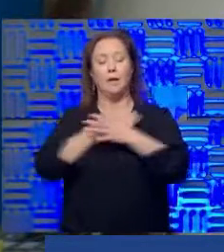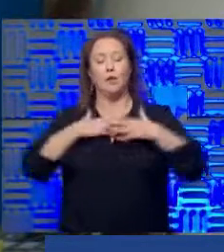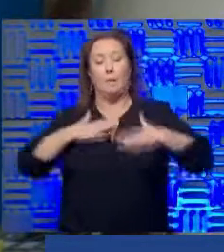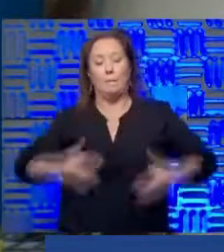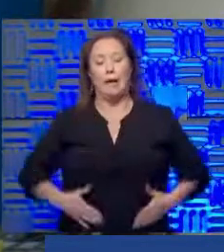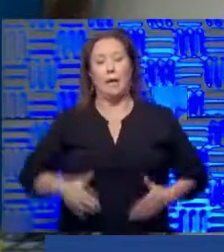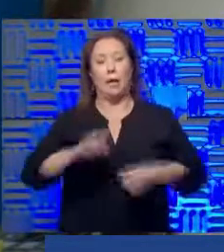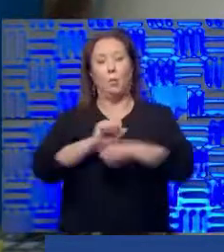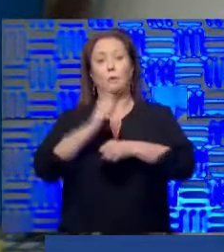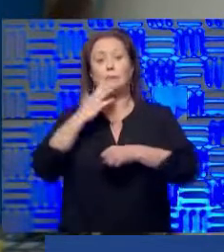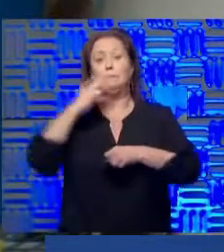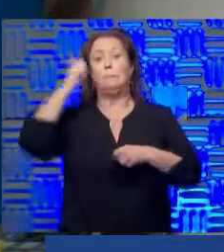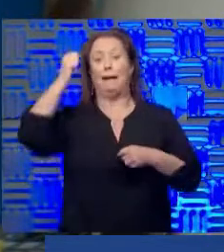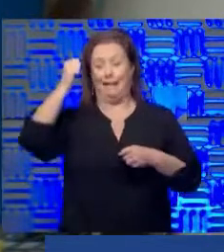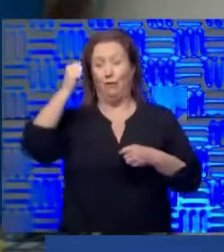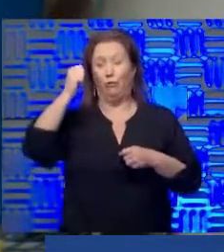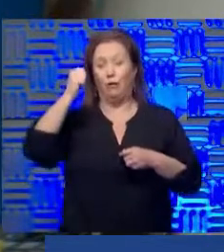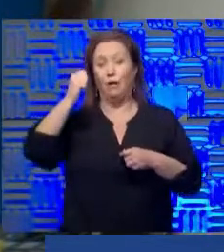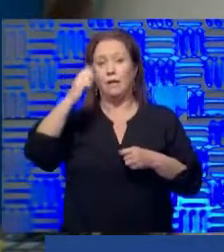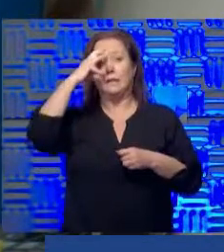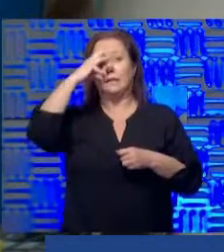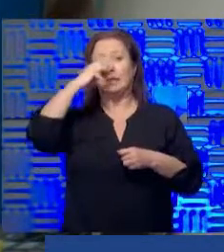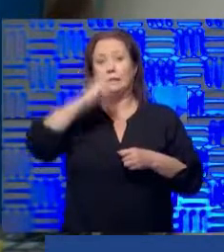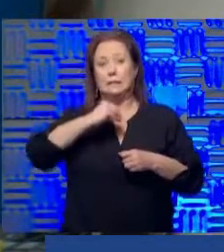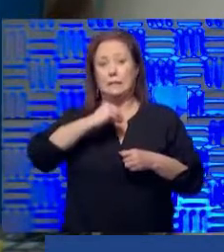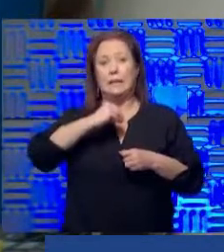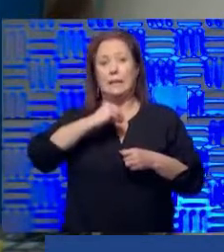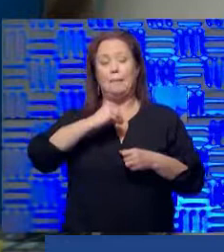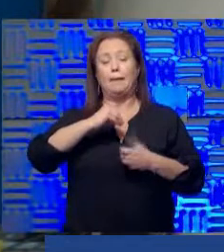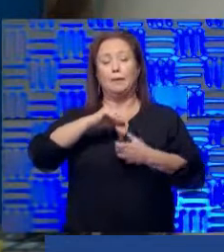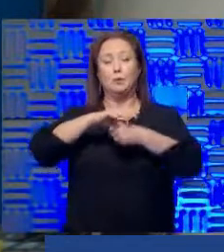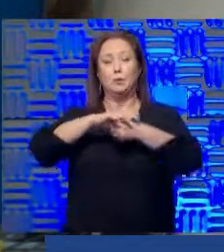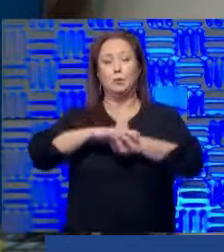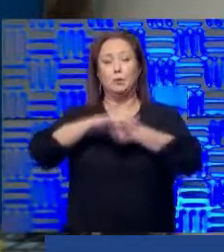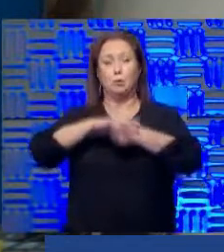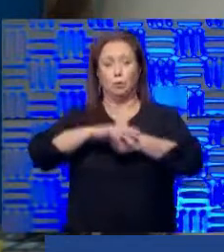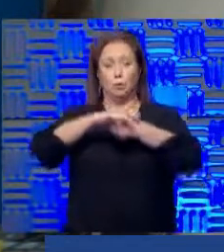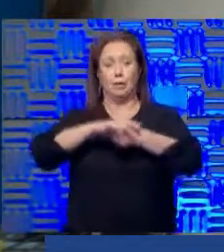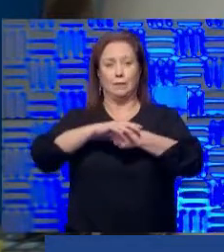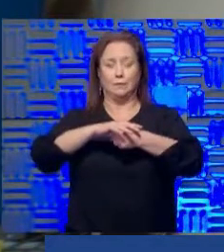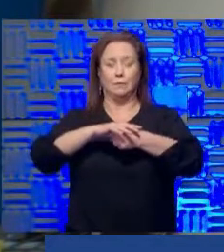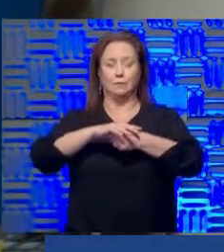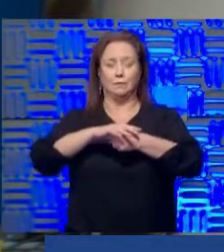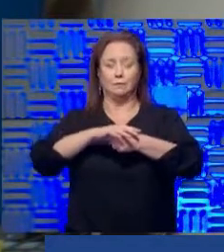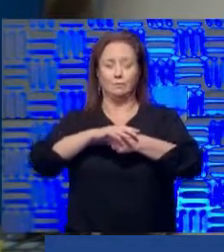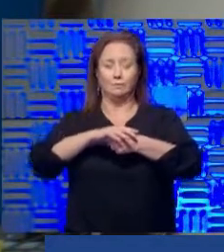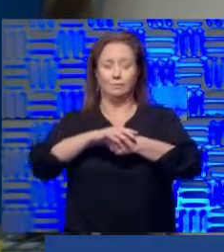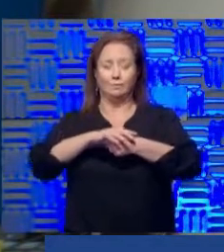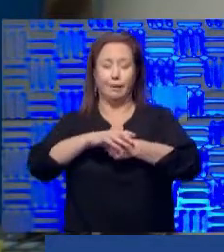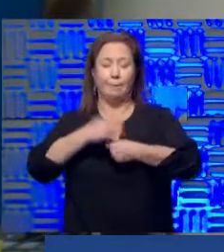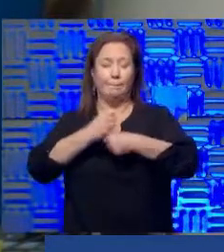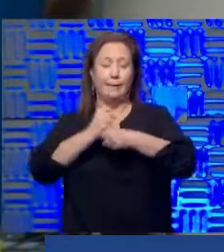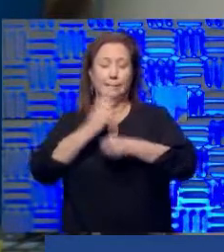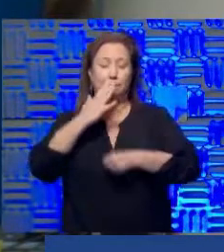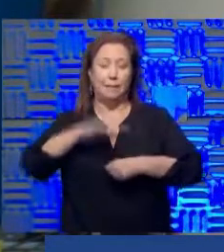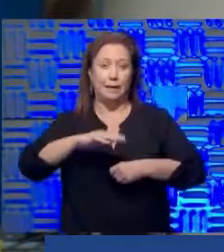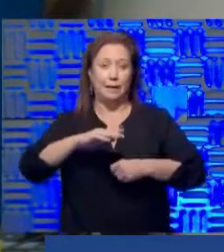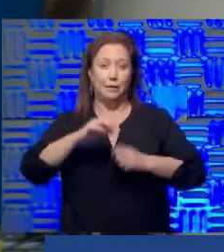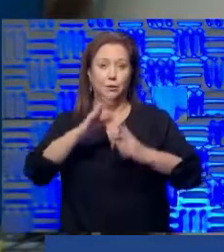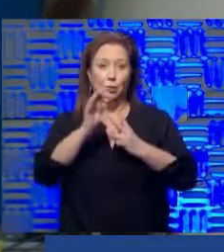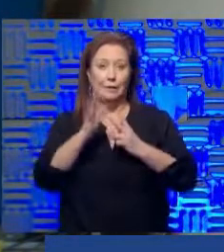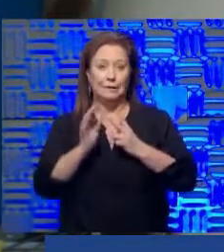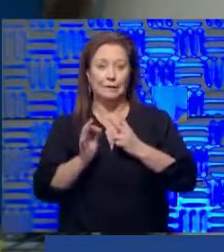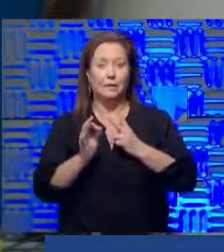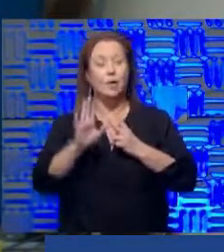better. As was mentioned before, that sleep loss and stress makes you make really bad choices. So you want to have your